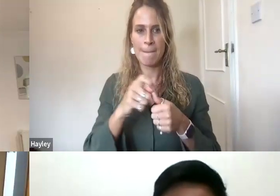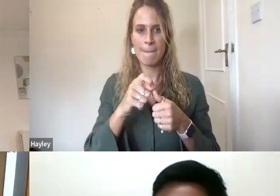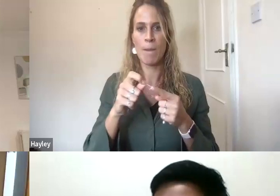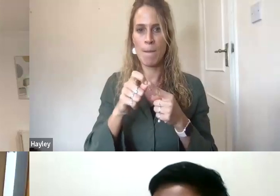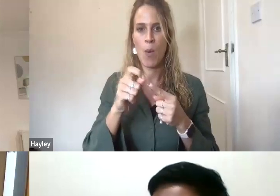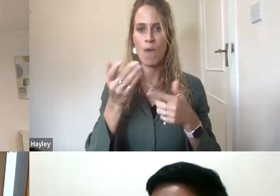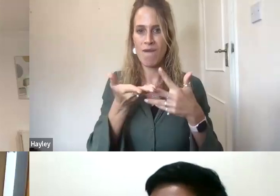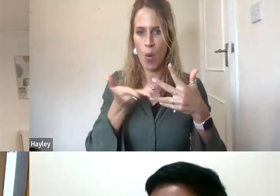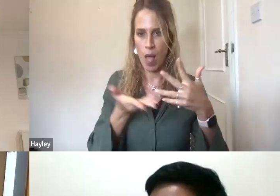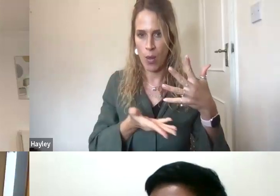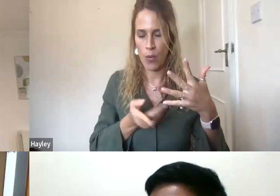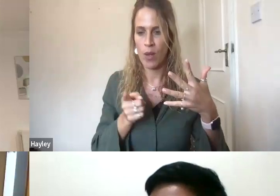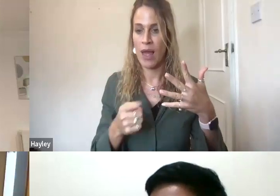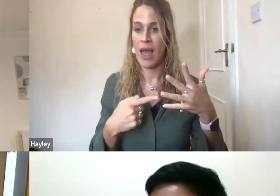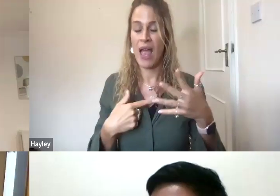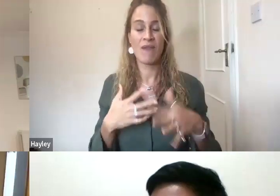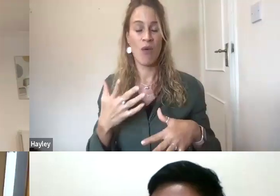poetry, and even nonfiction.